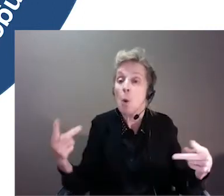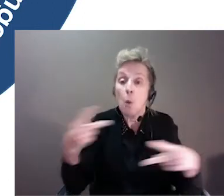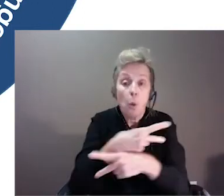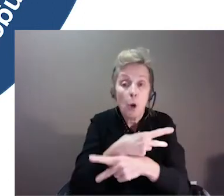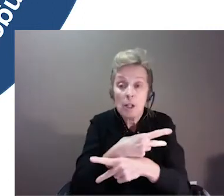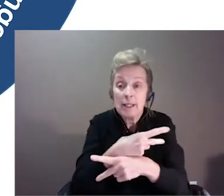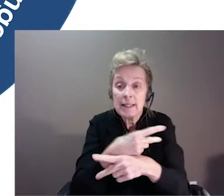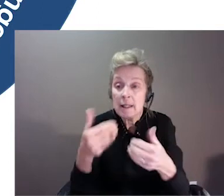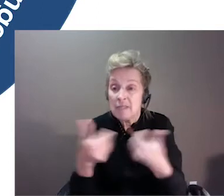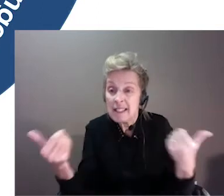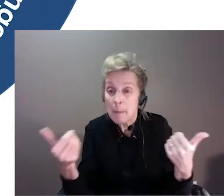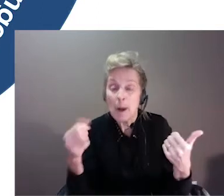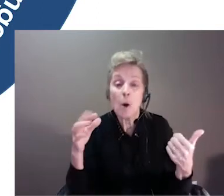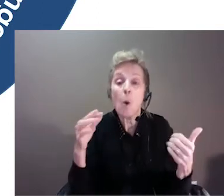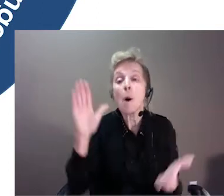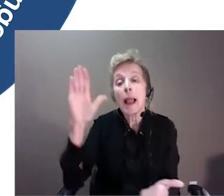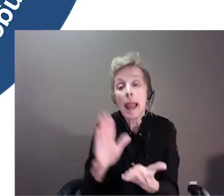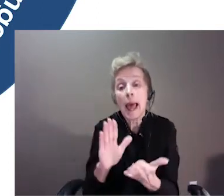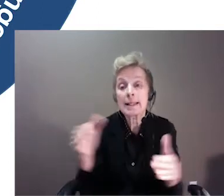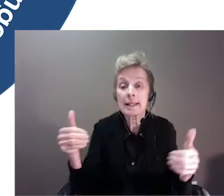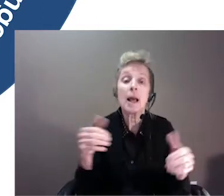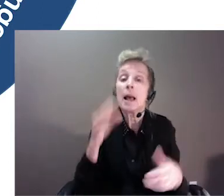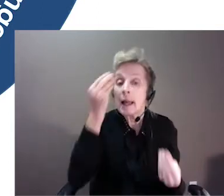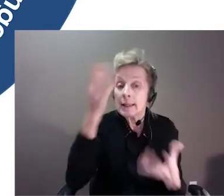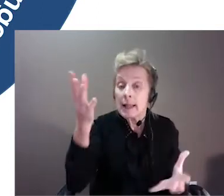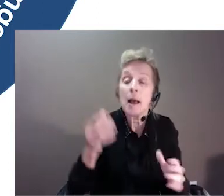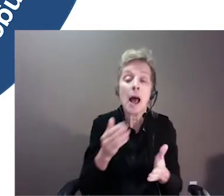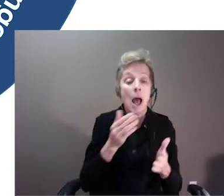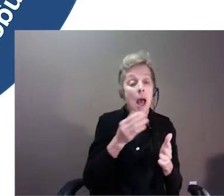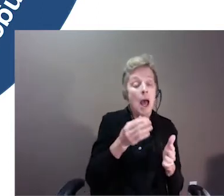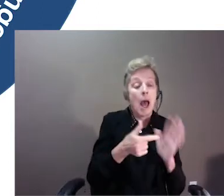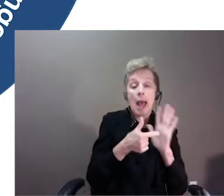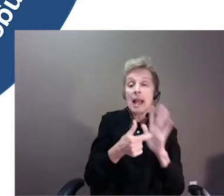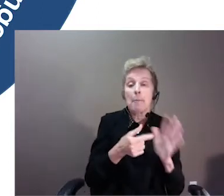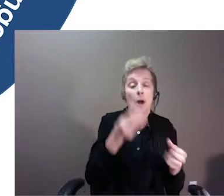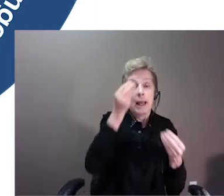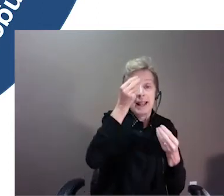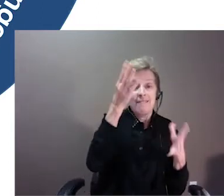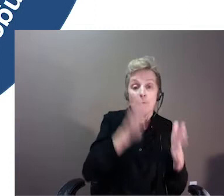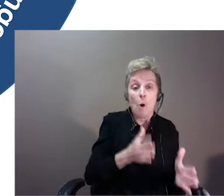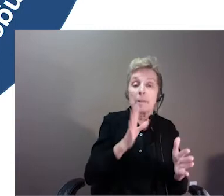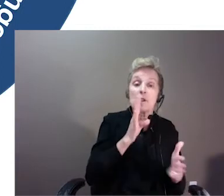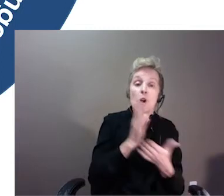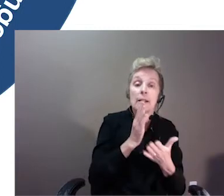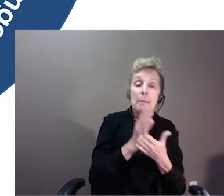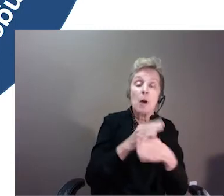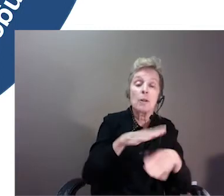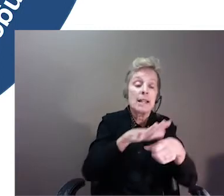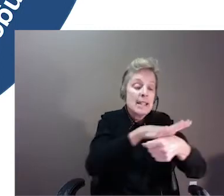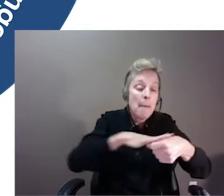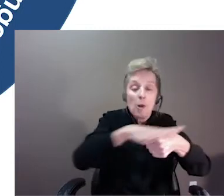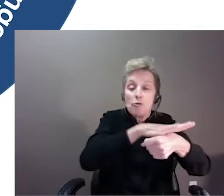digital divide. For instance, key informants talked about the demographic gaps and how the new generations have different values